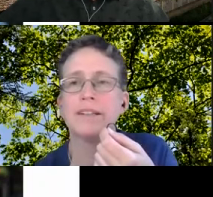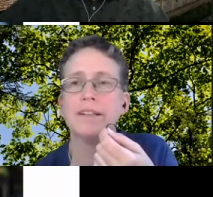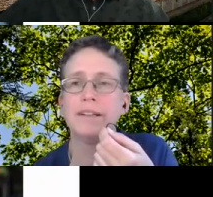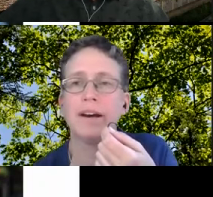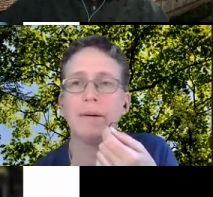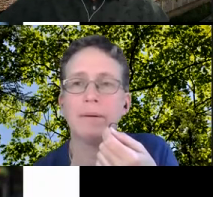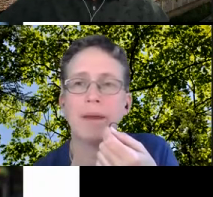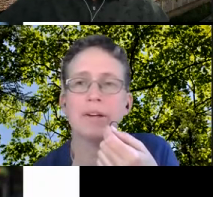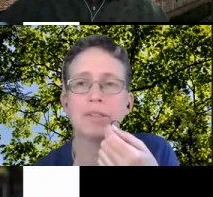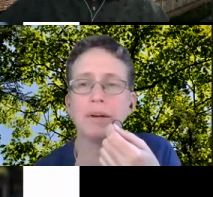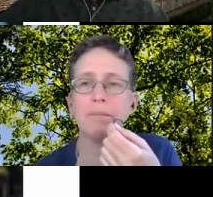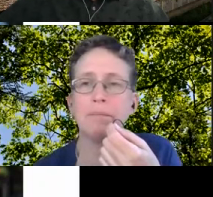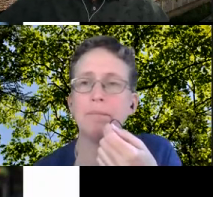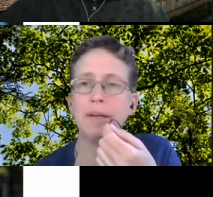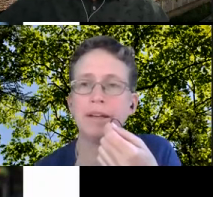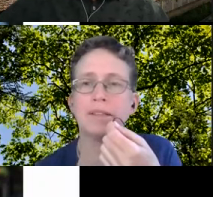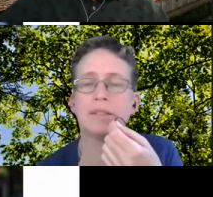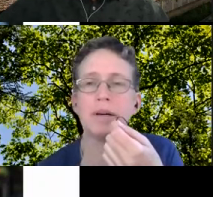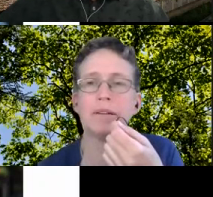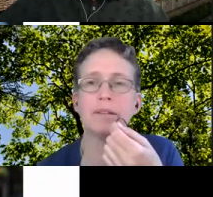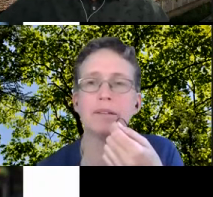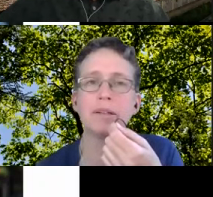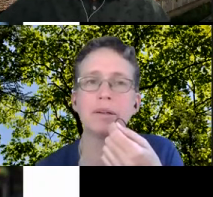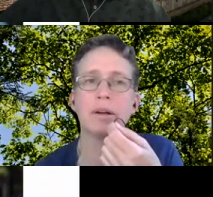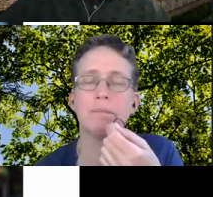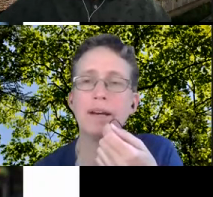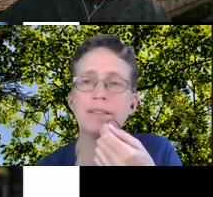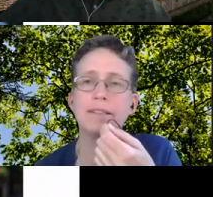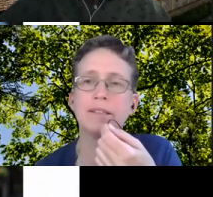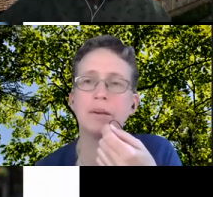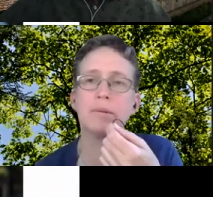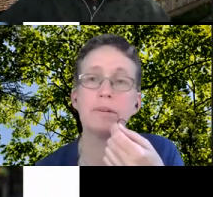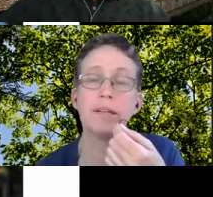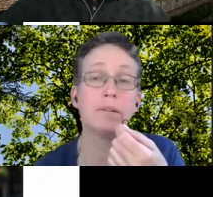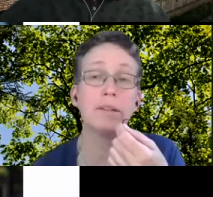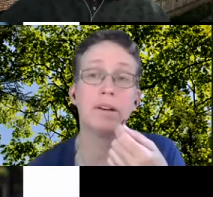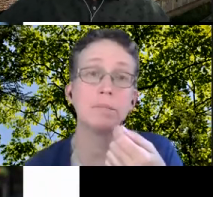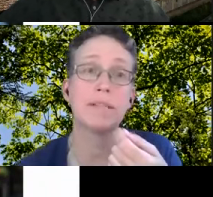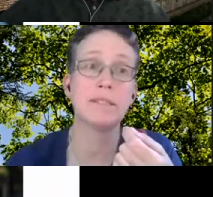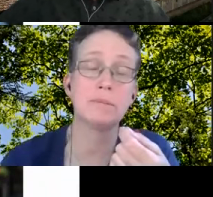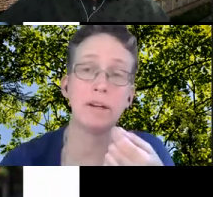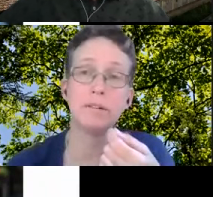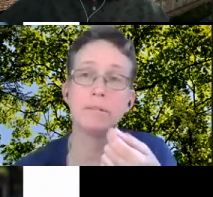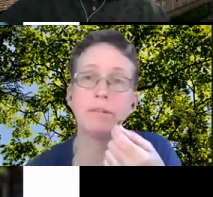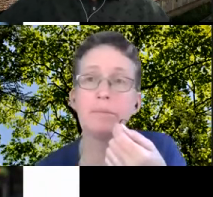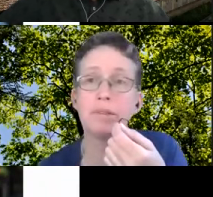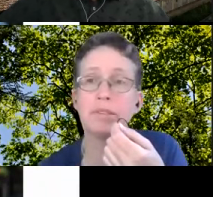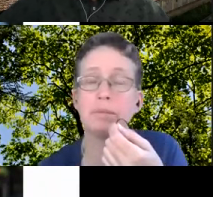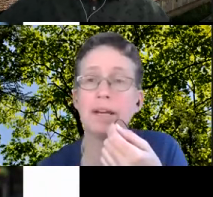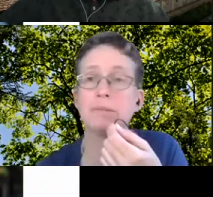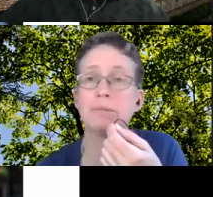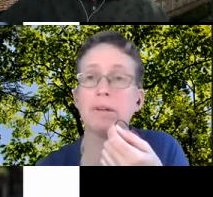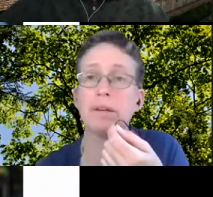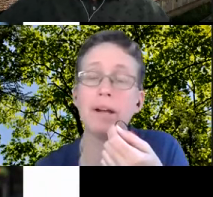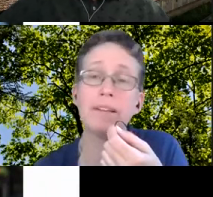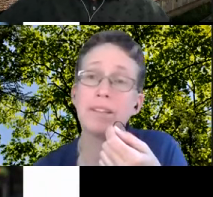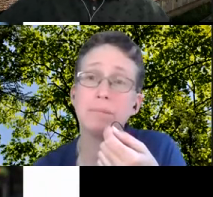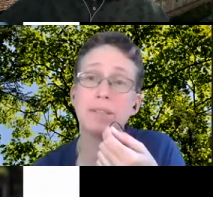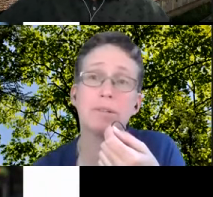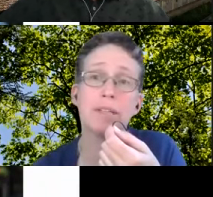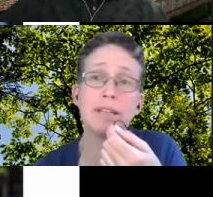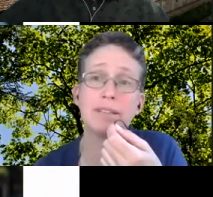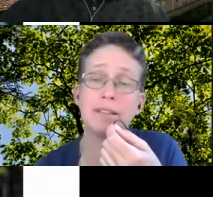context matters quite a bit as to what is going to work best. And so, there are some places where food producing plants work really well, and